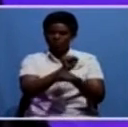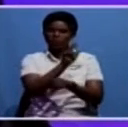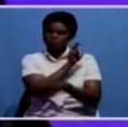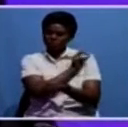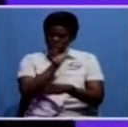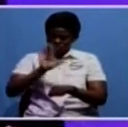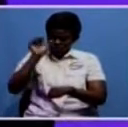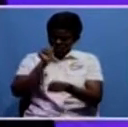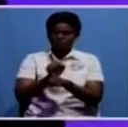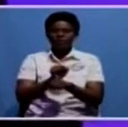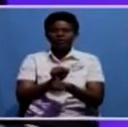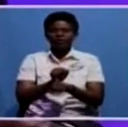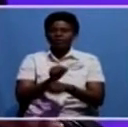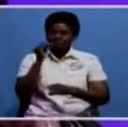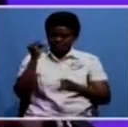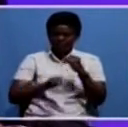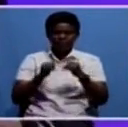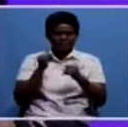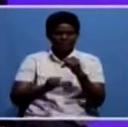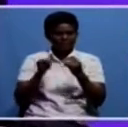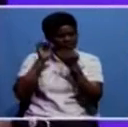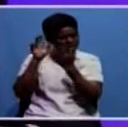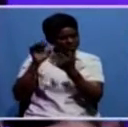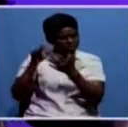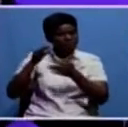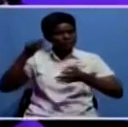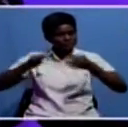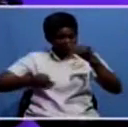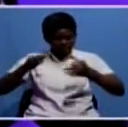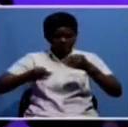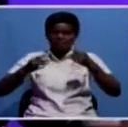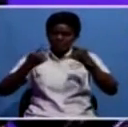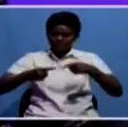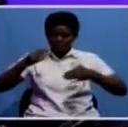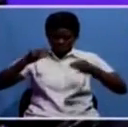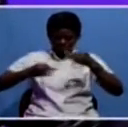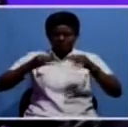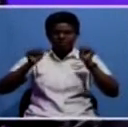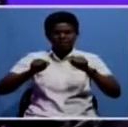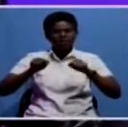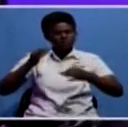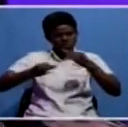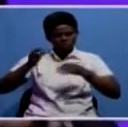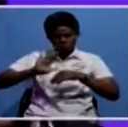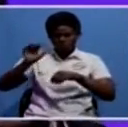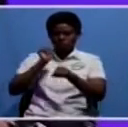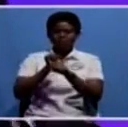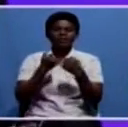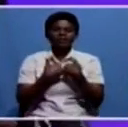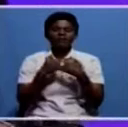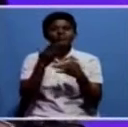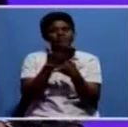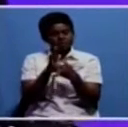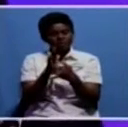do their job. And finally, we expect that justice will happen in the court, because even the courts have a role to play. So just